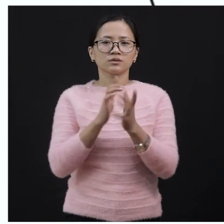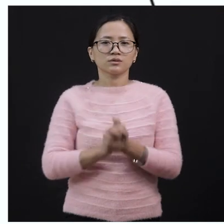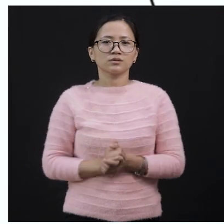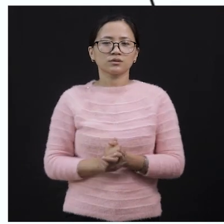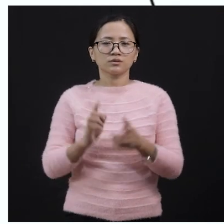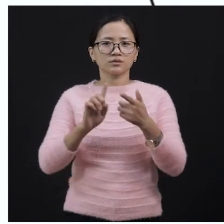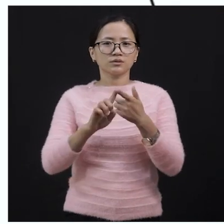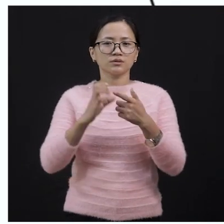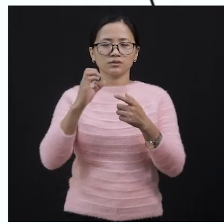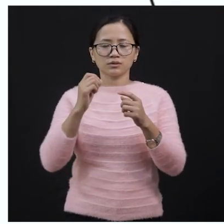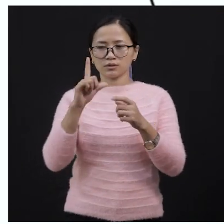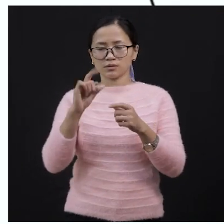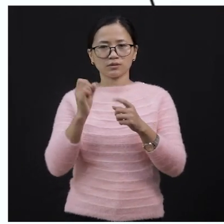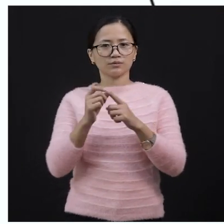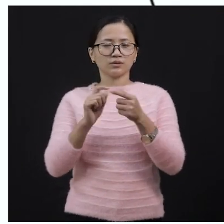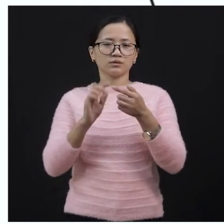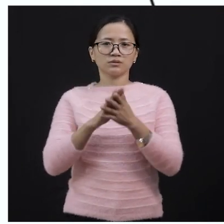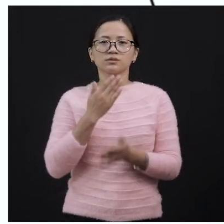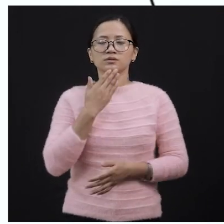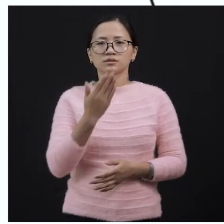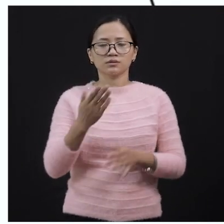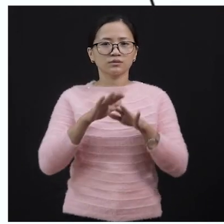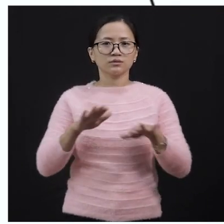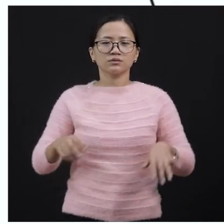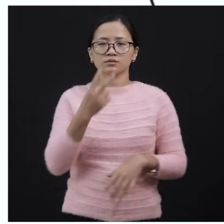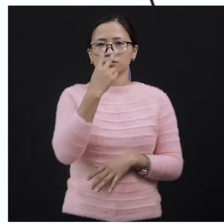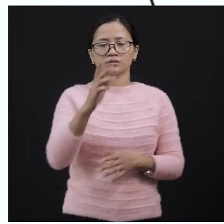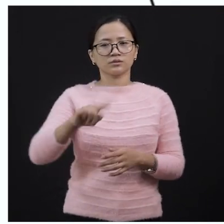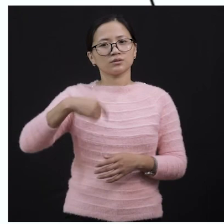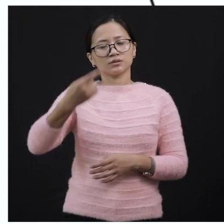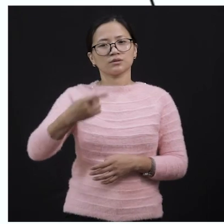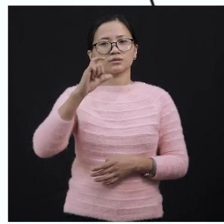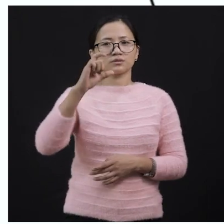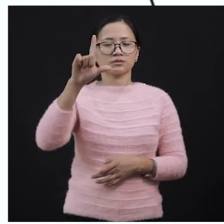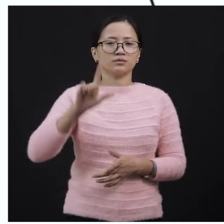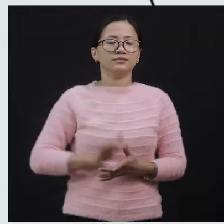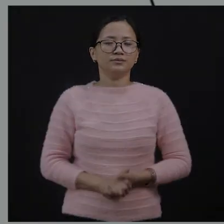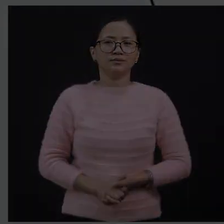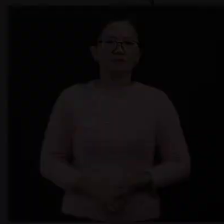about eclipse. So thank you, students. See you all in the next class.